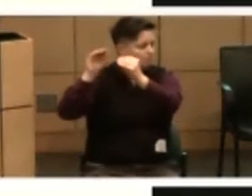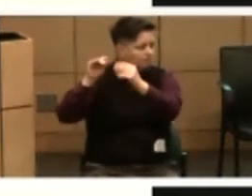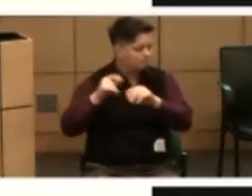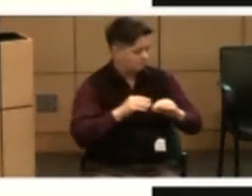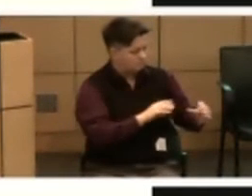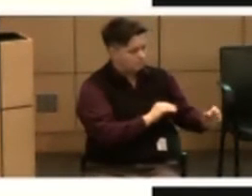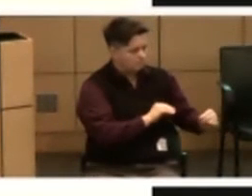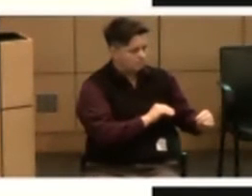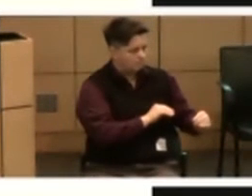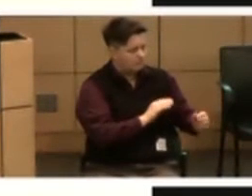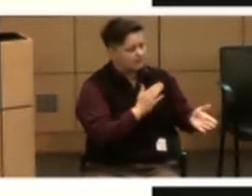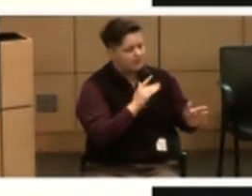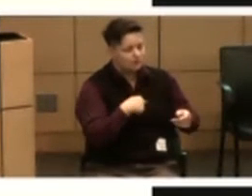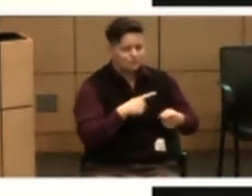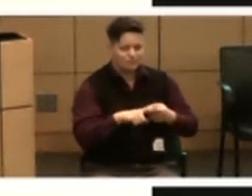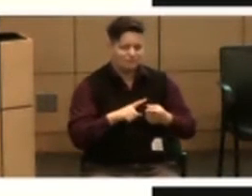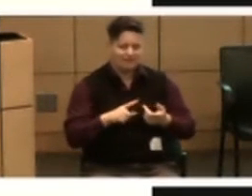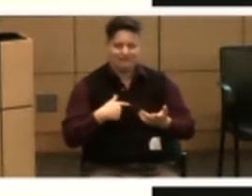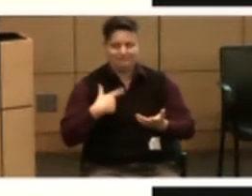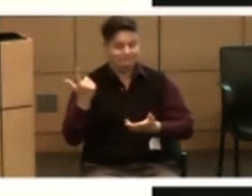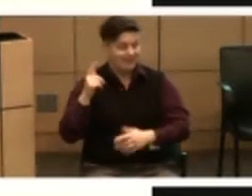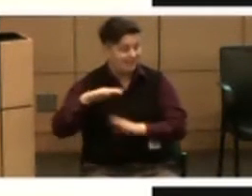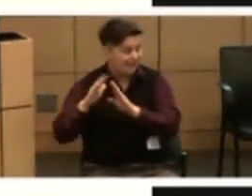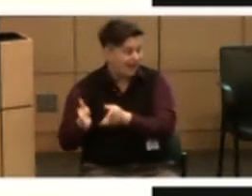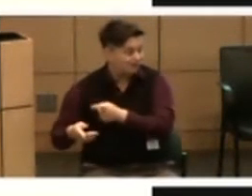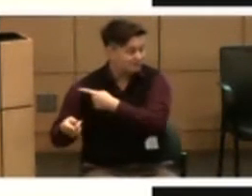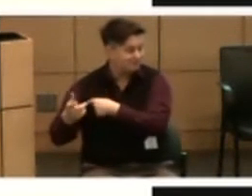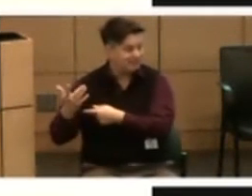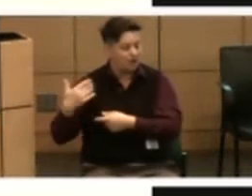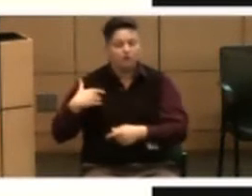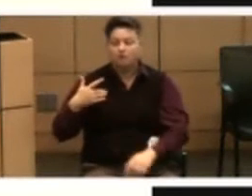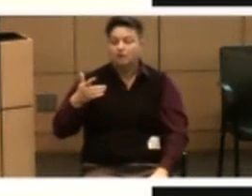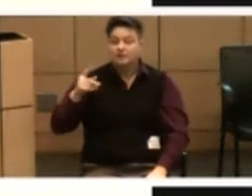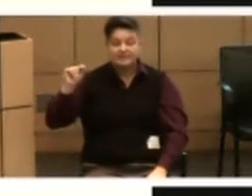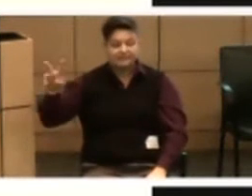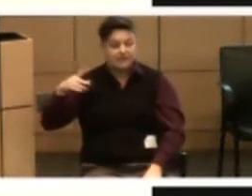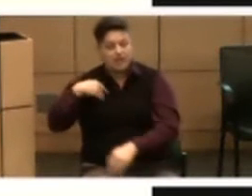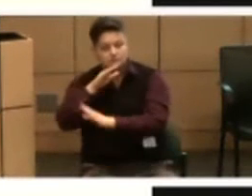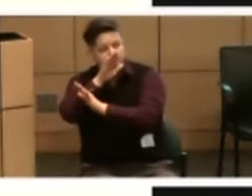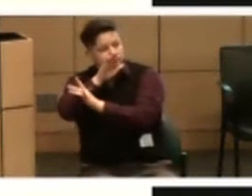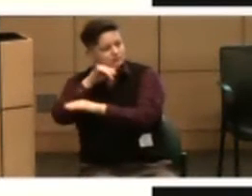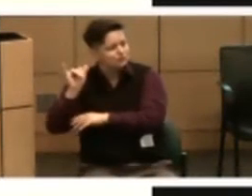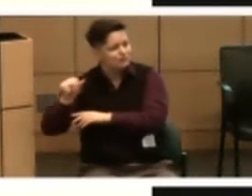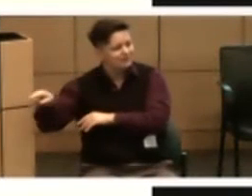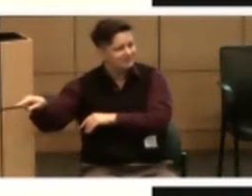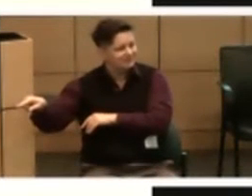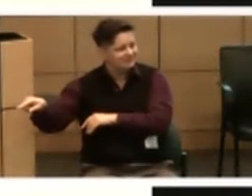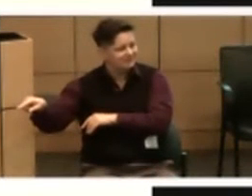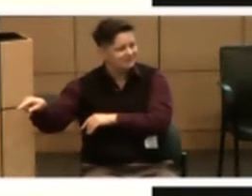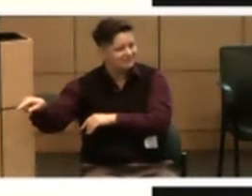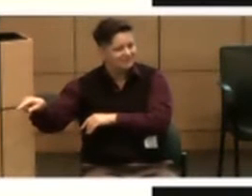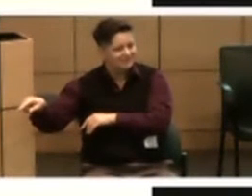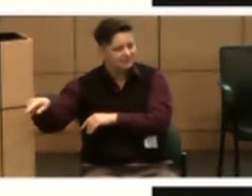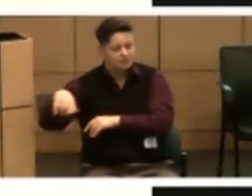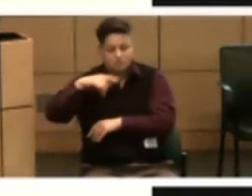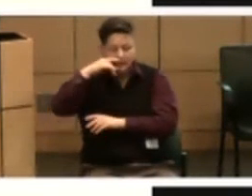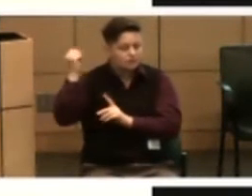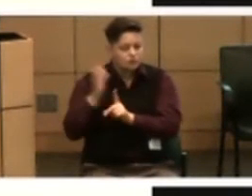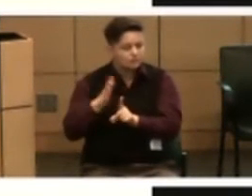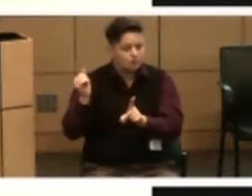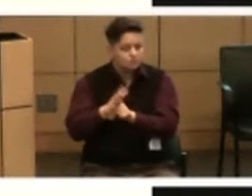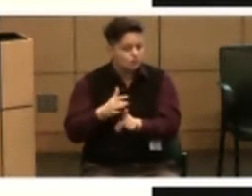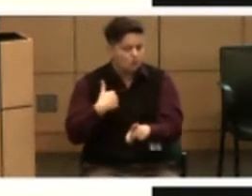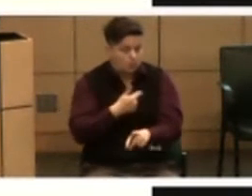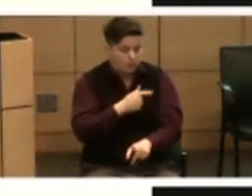if you consider things like the TV playing a stream of speech. So these are things that children are exposed to all the time that we really aren't